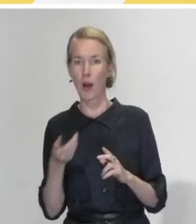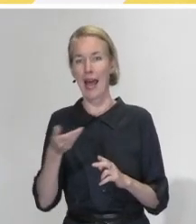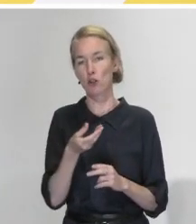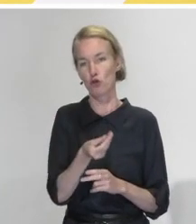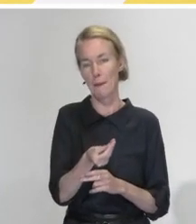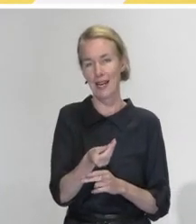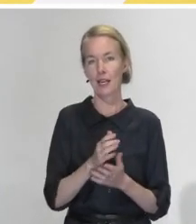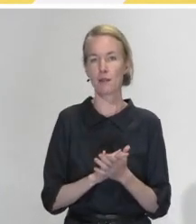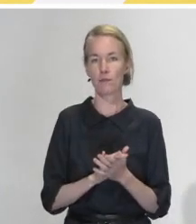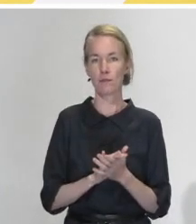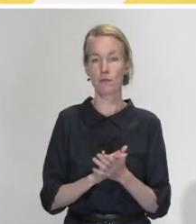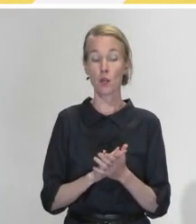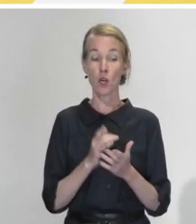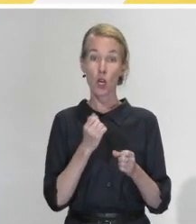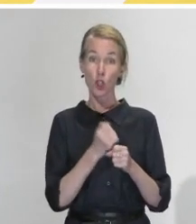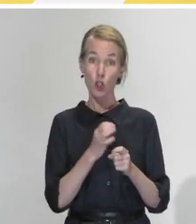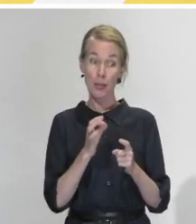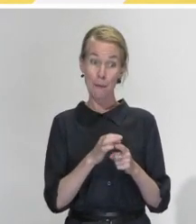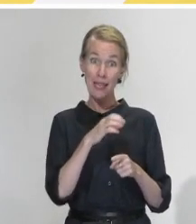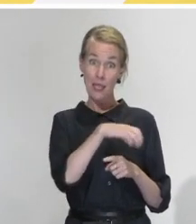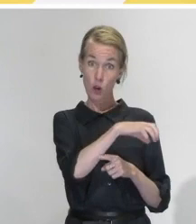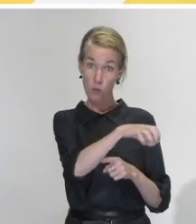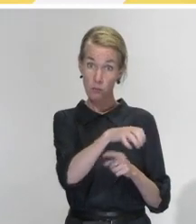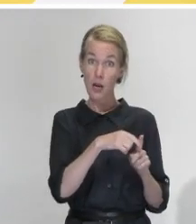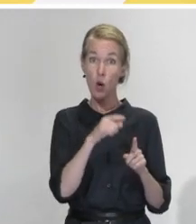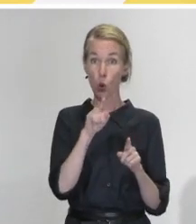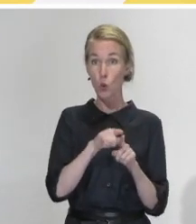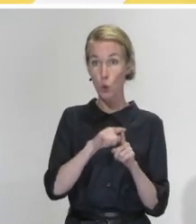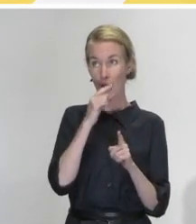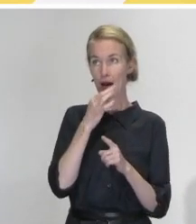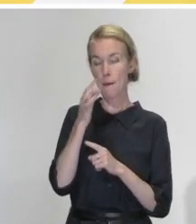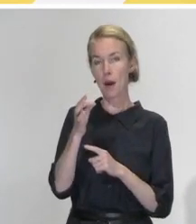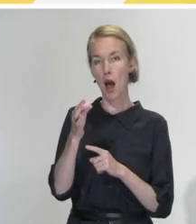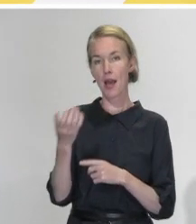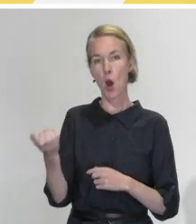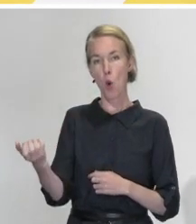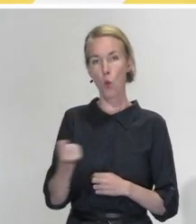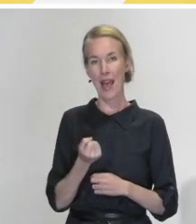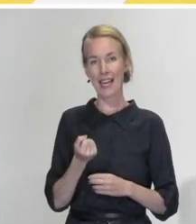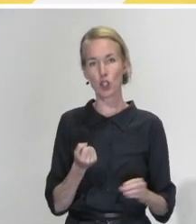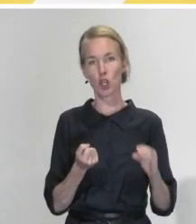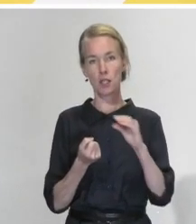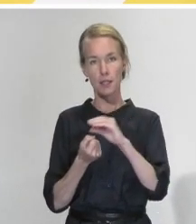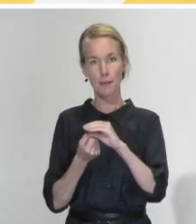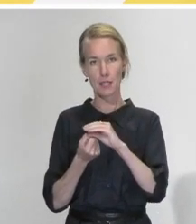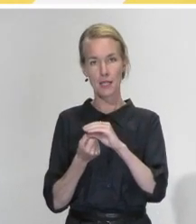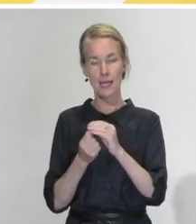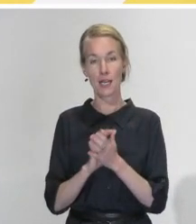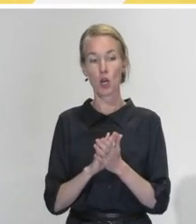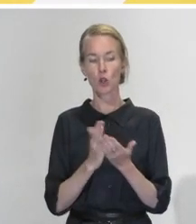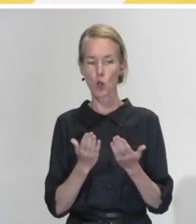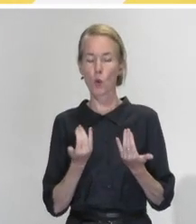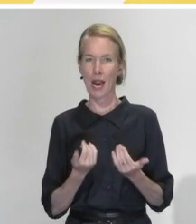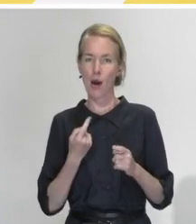are eligible for the wage subsidy scheme, and we are doing further urgent work on funding for primary care for